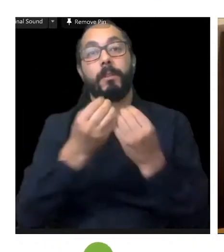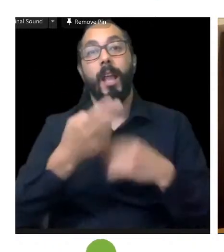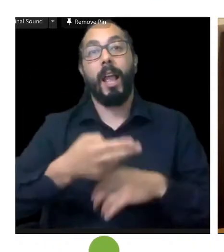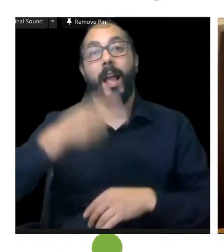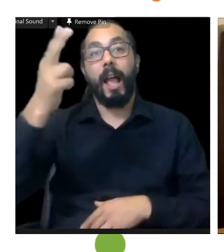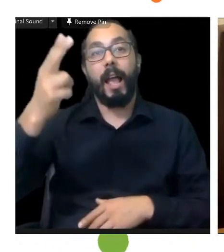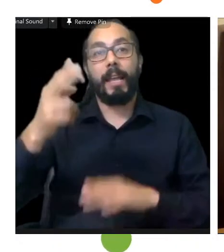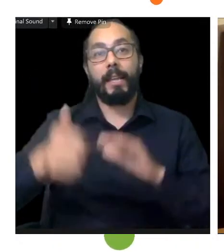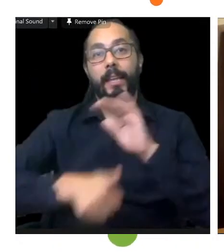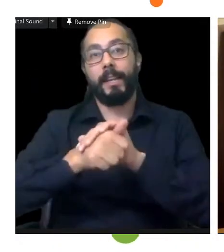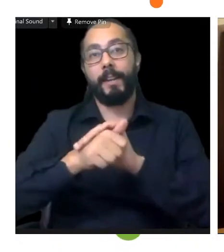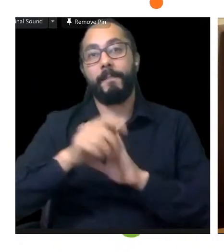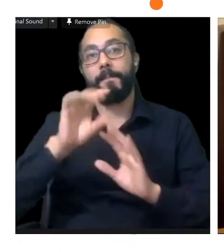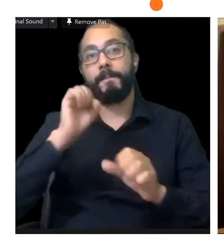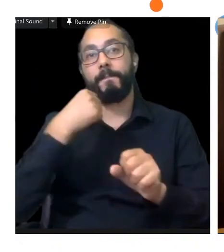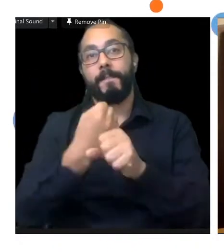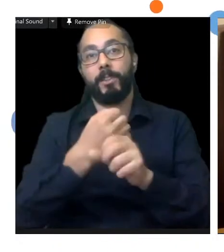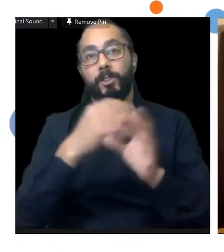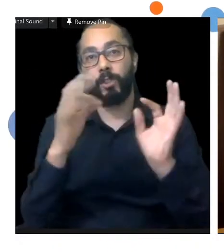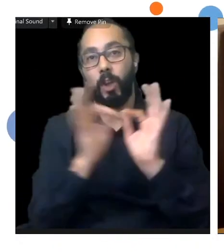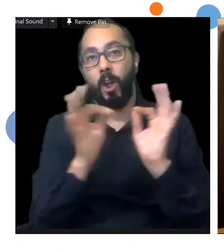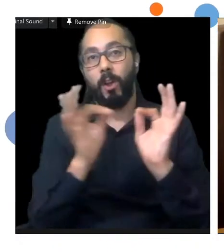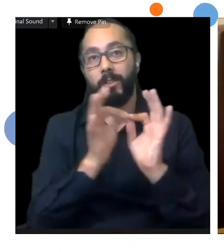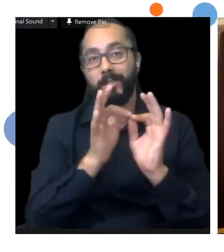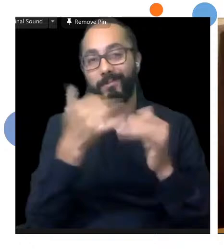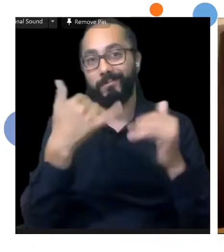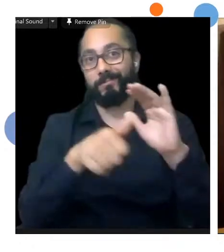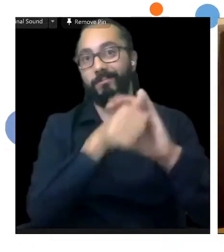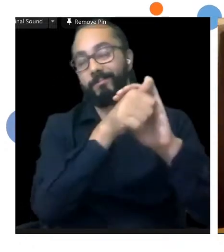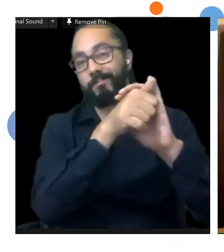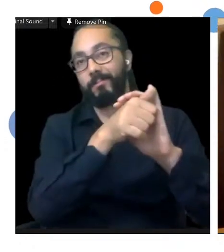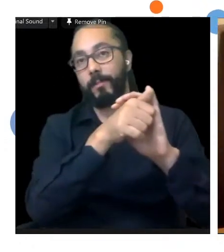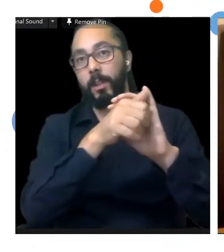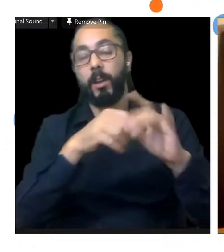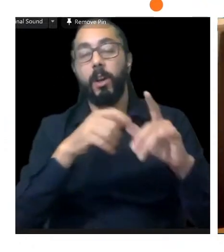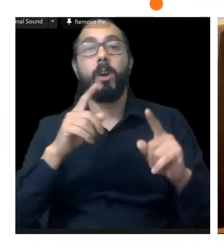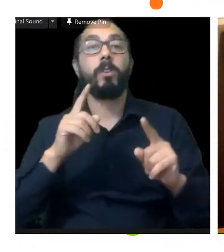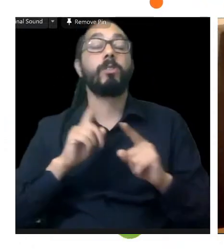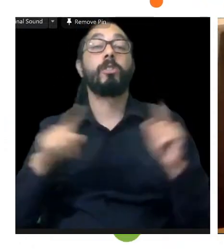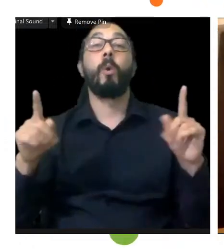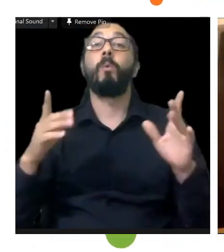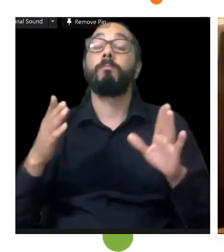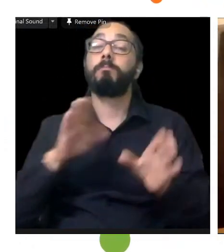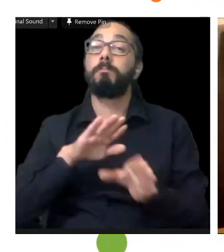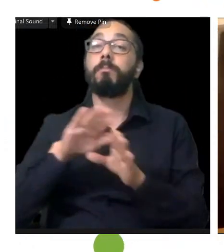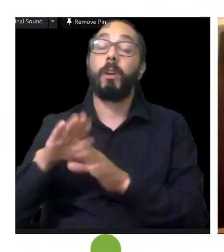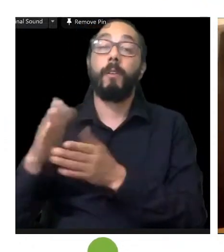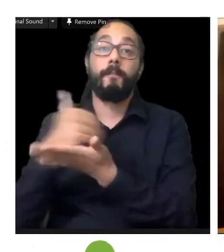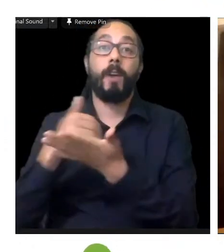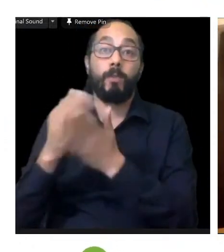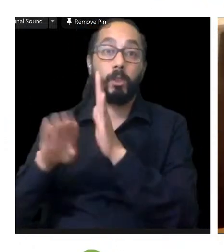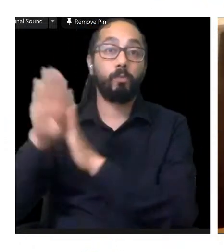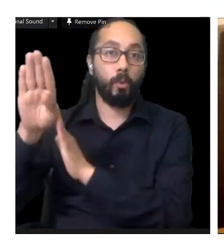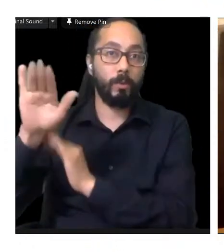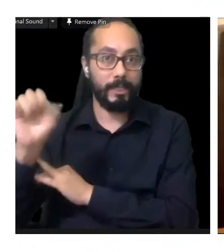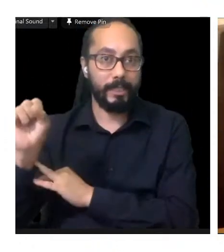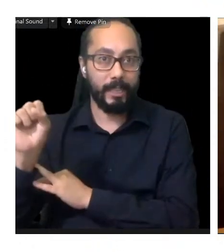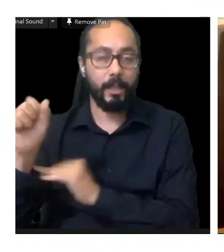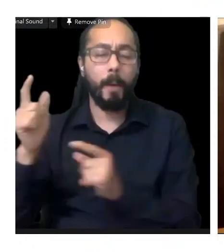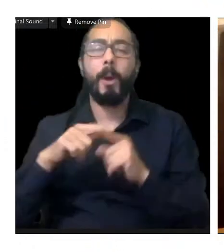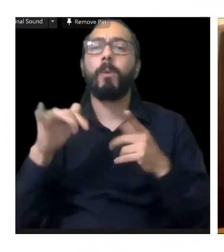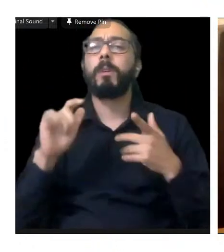you take us through your thought process and what, beyond this potential fundraising growth we can look forward to, will need to survive this grand